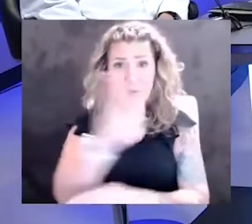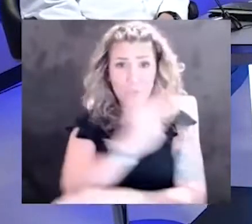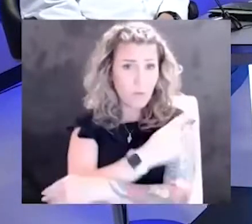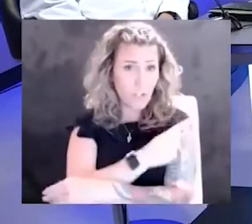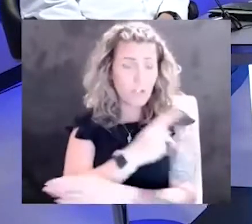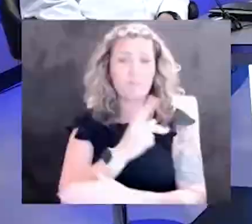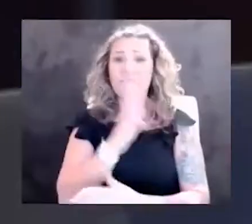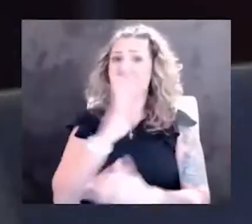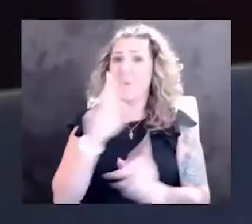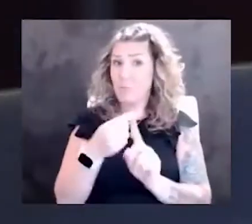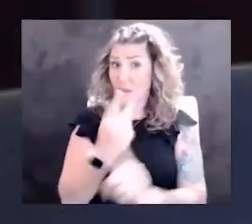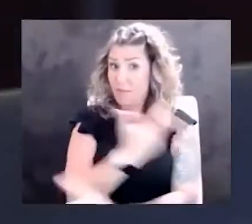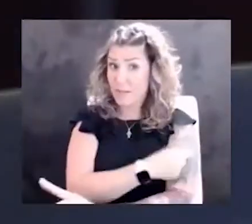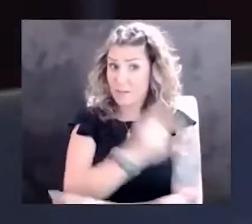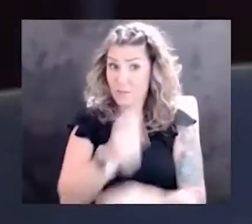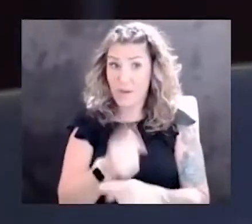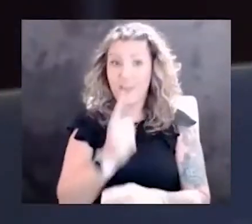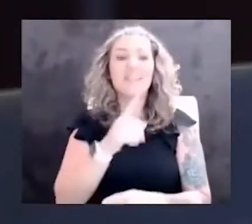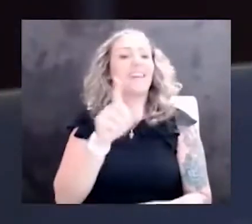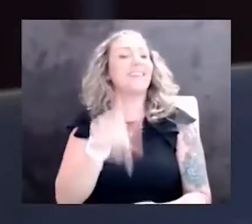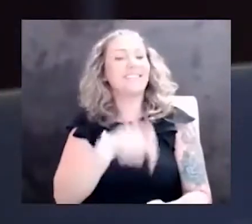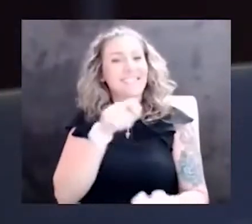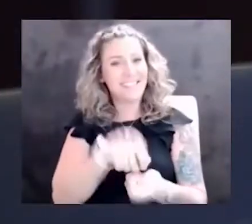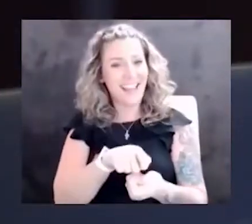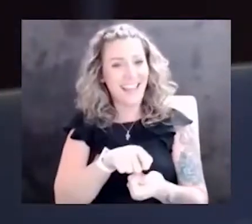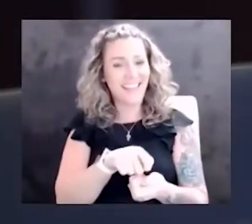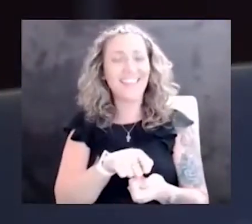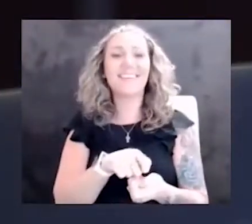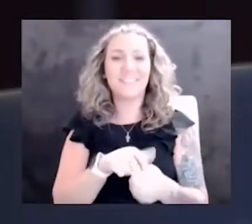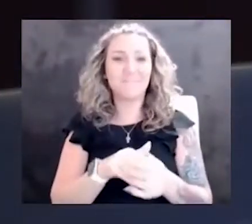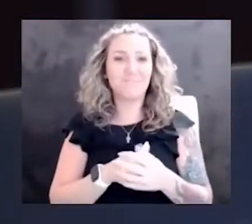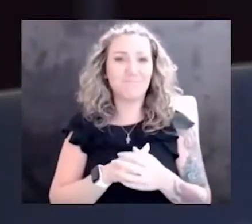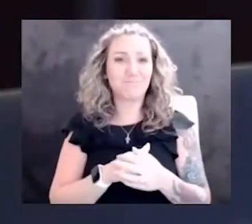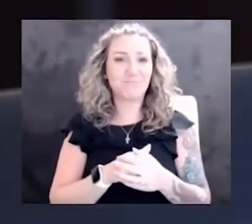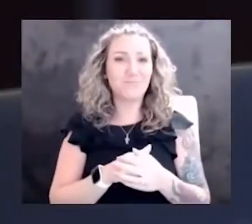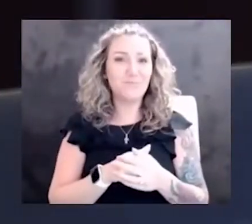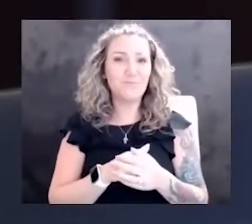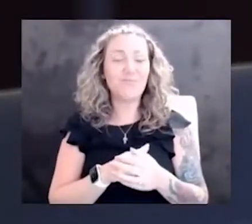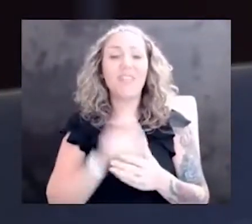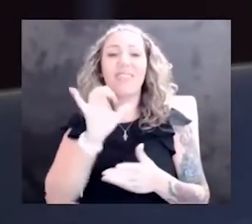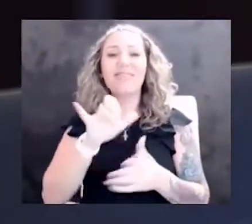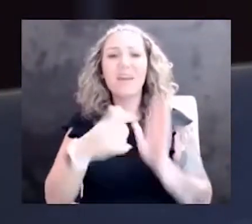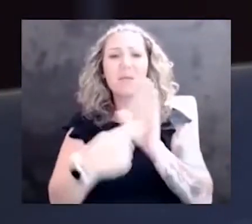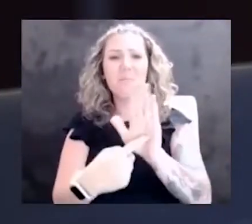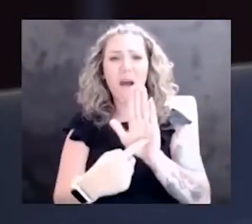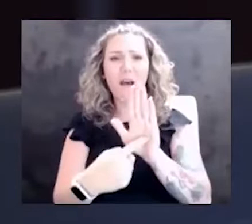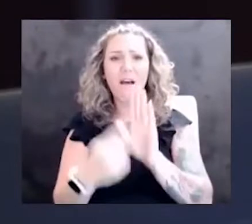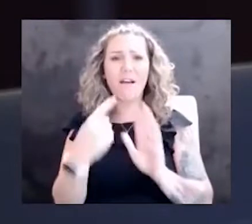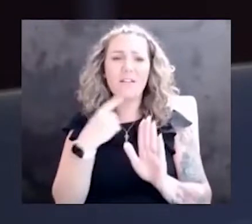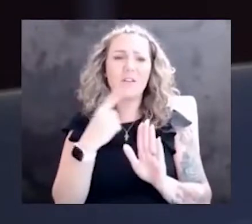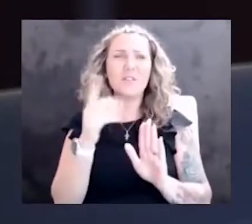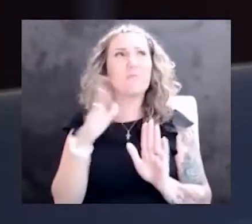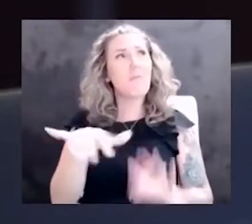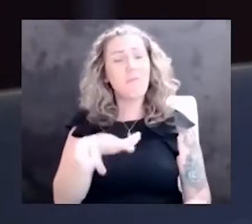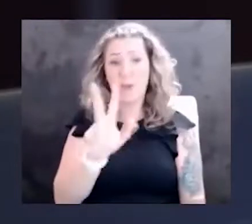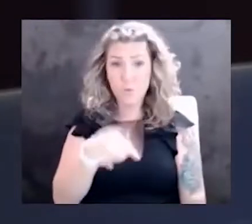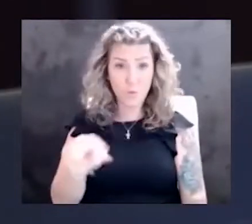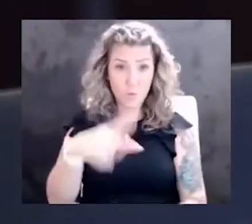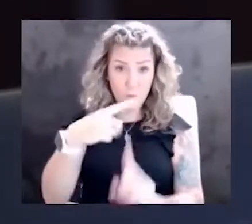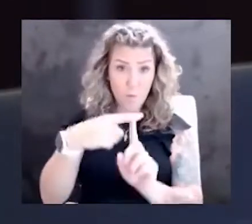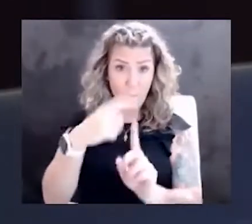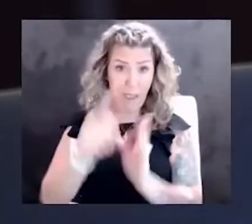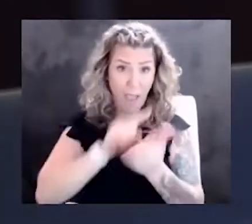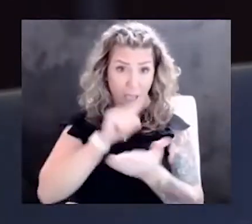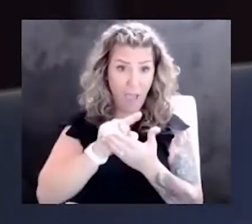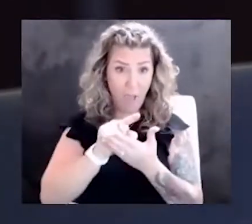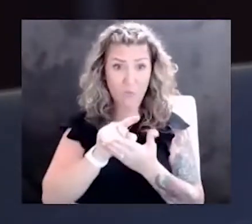Exactly. Now we can show this to them. This actual model took 22 hours to print. So, Oh, so my. that you saw the sort